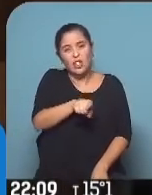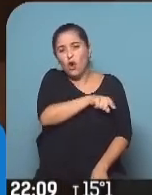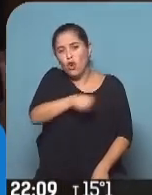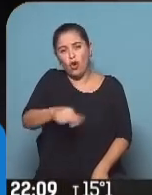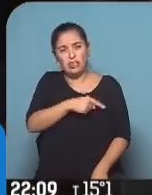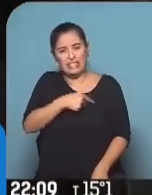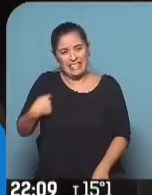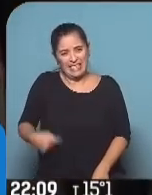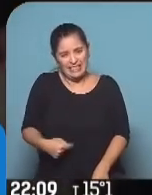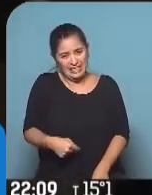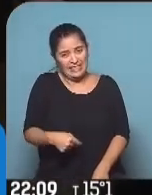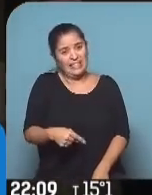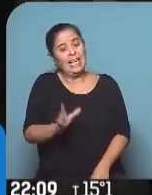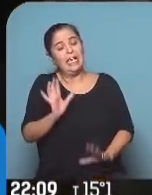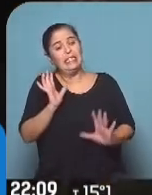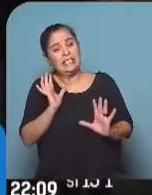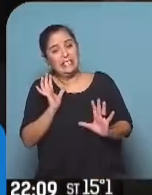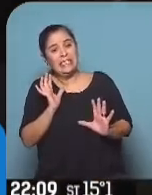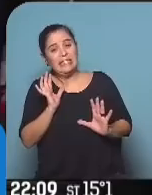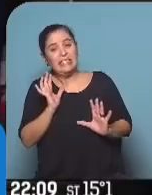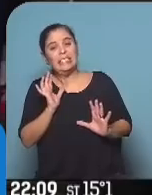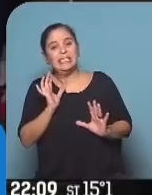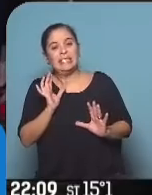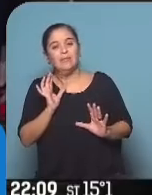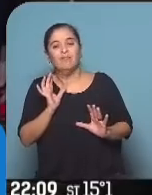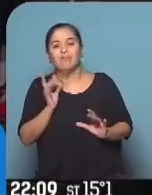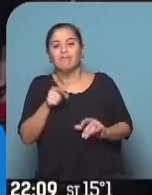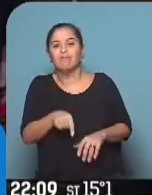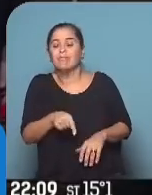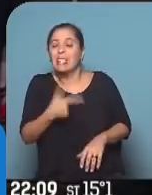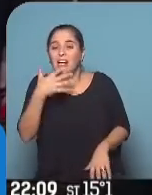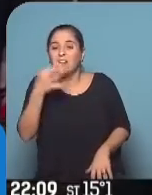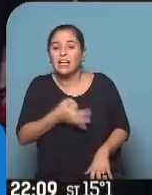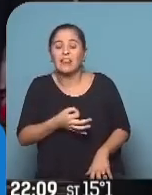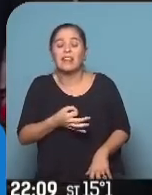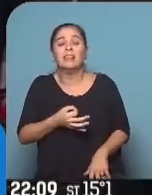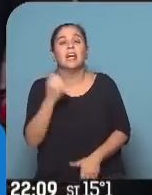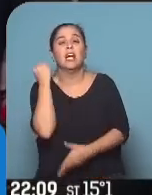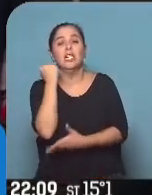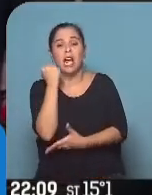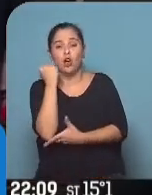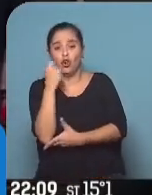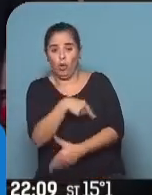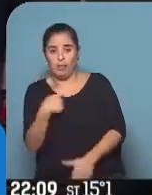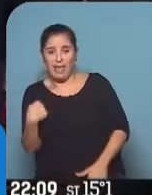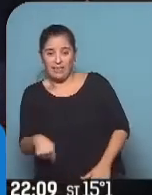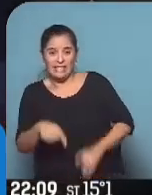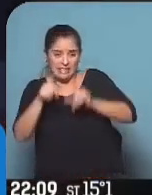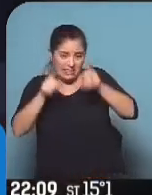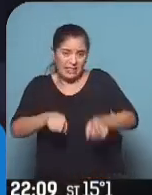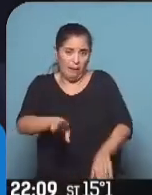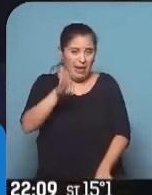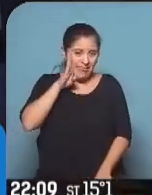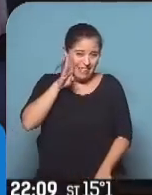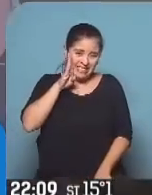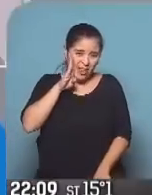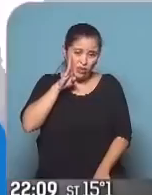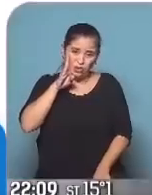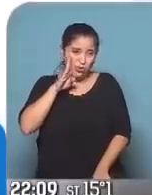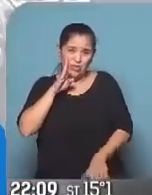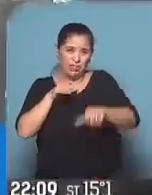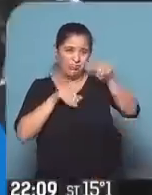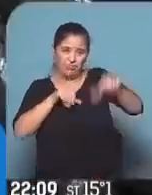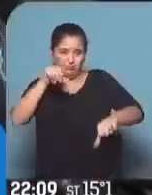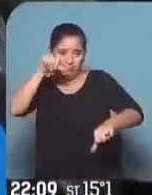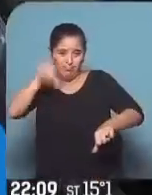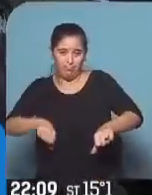getting tough on the U.S. economy. The simple truth is, if China's economy is hurting, American companies are hurting, and vice versa.